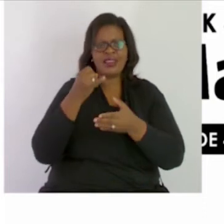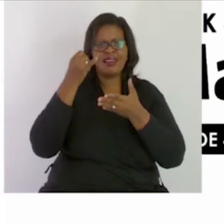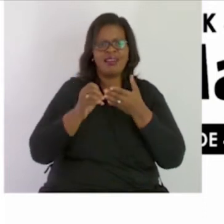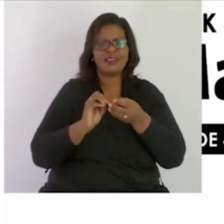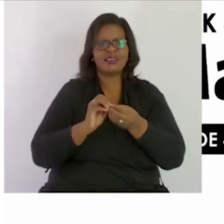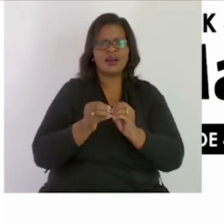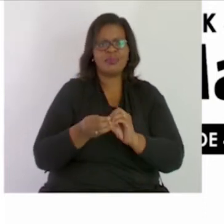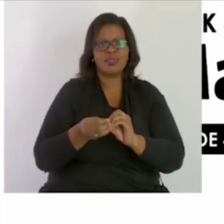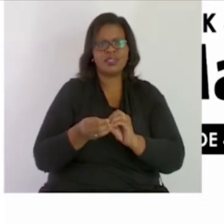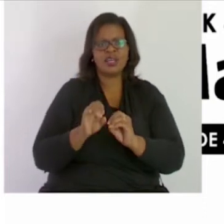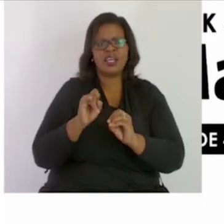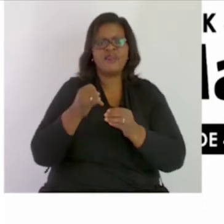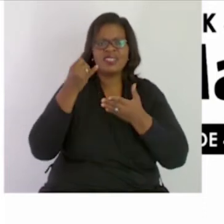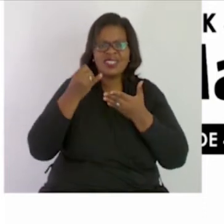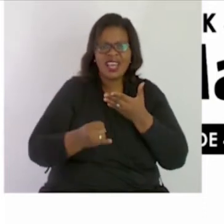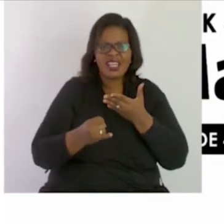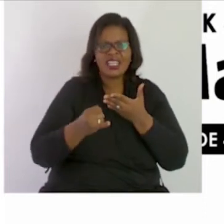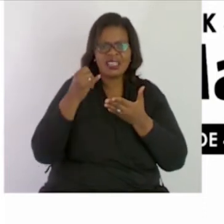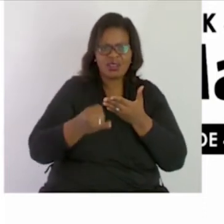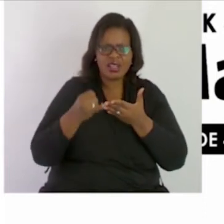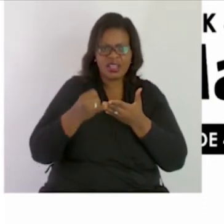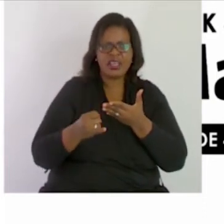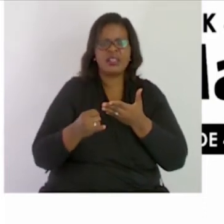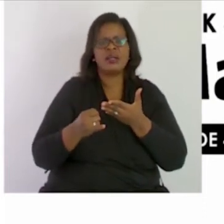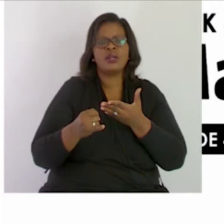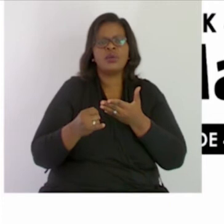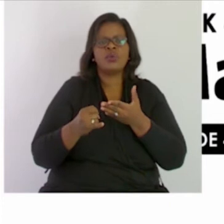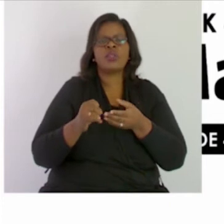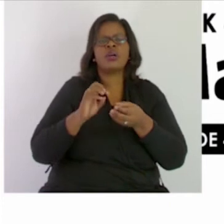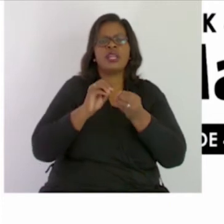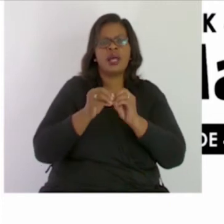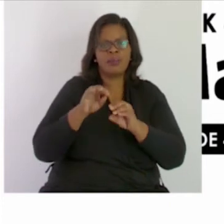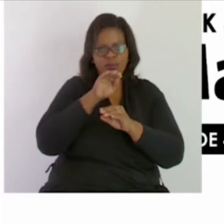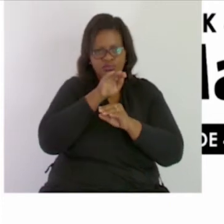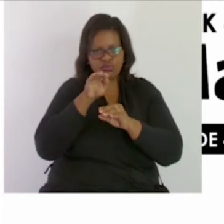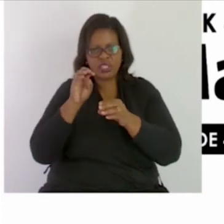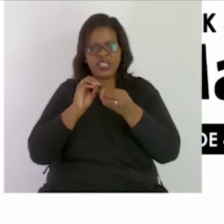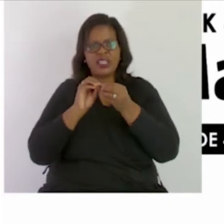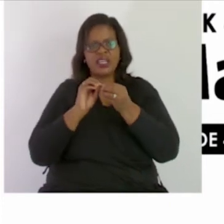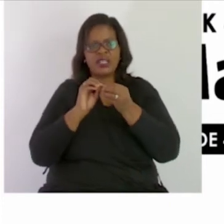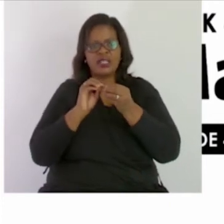last number is ending with the n of the number which are listed on top, it means it's an odd number.